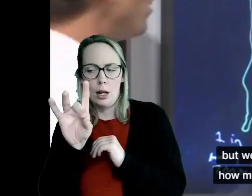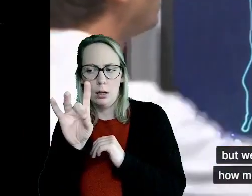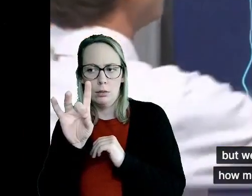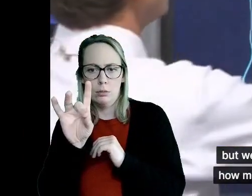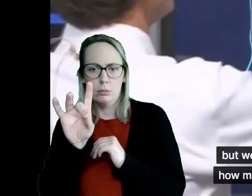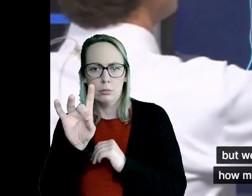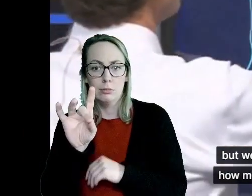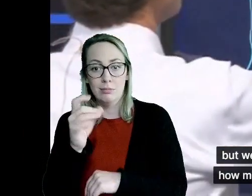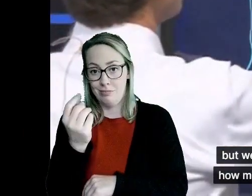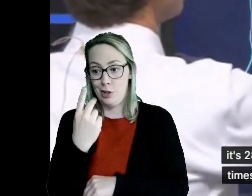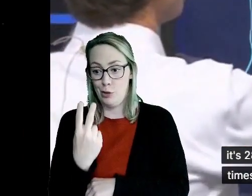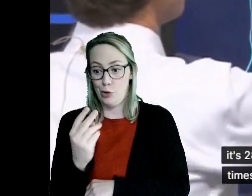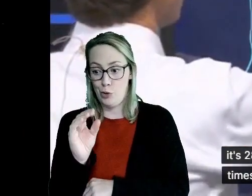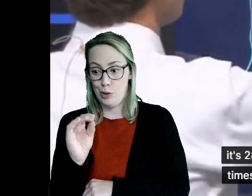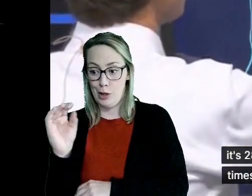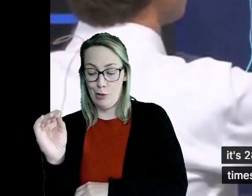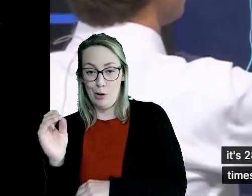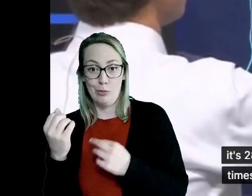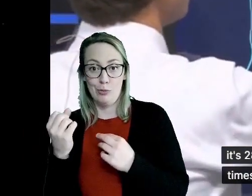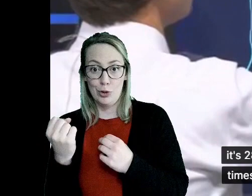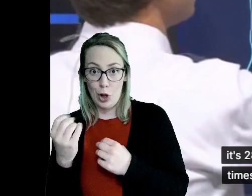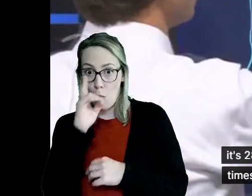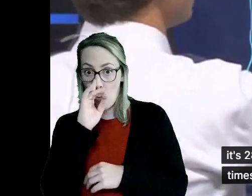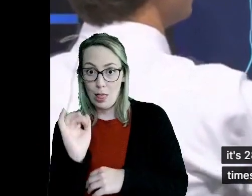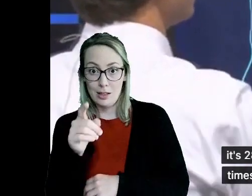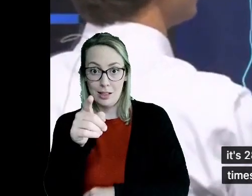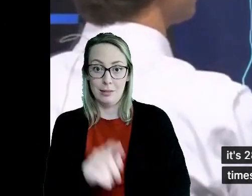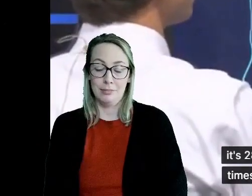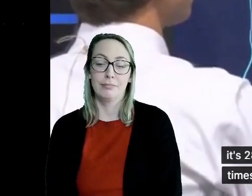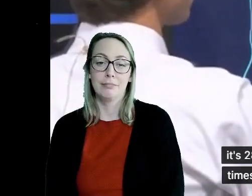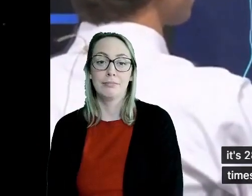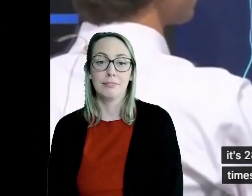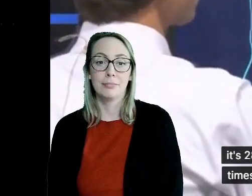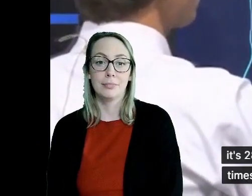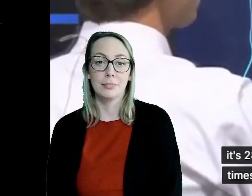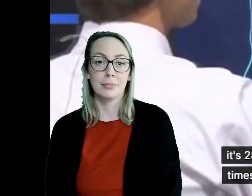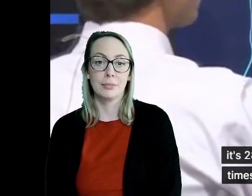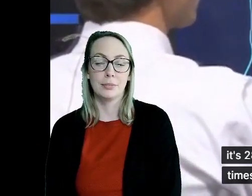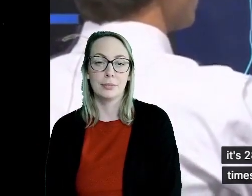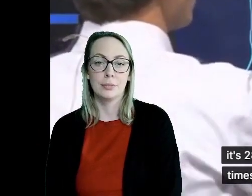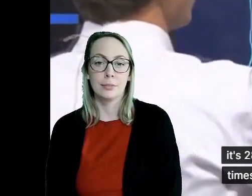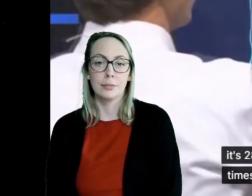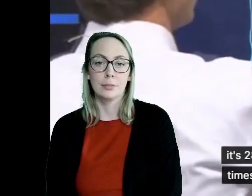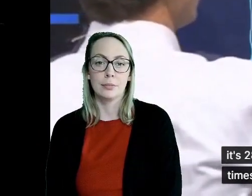zeros. So it's 28 with 2 zeros